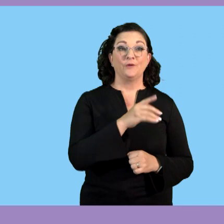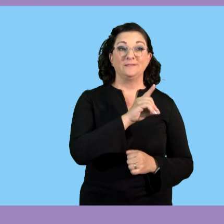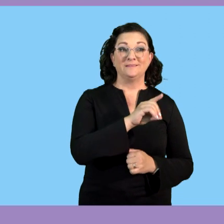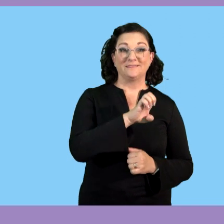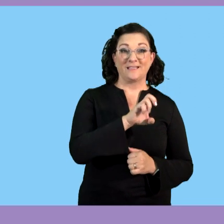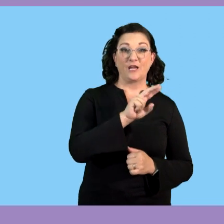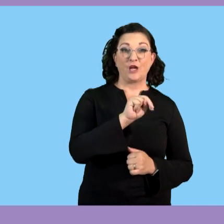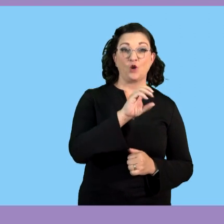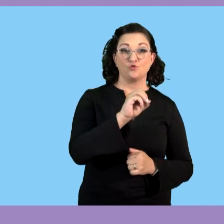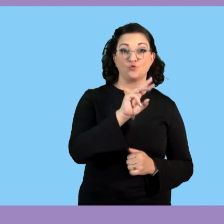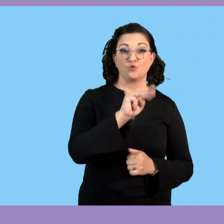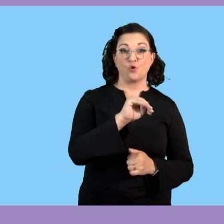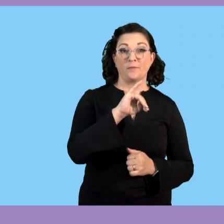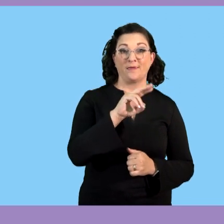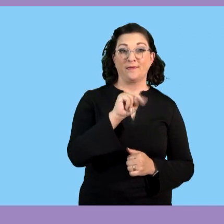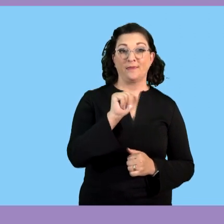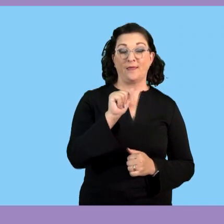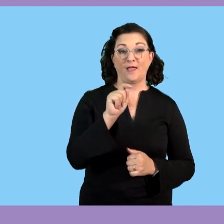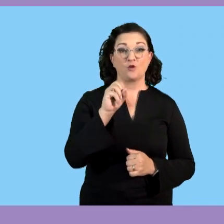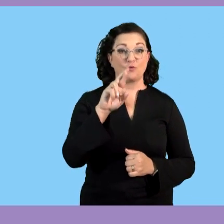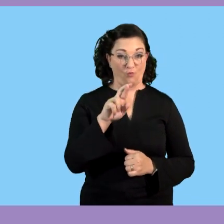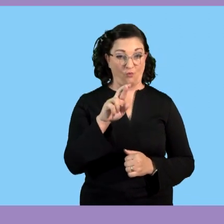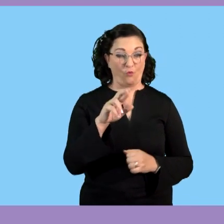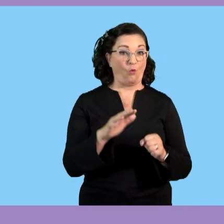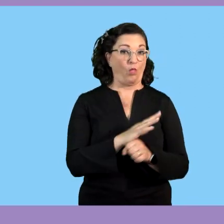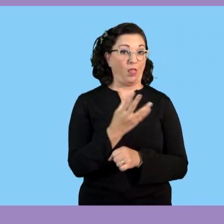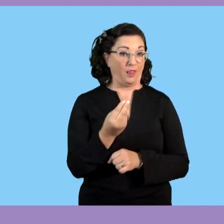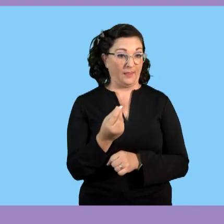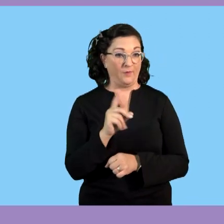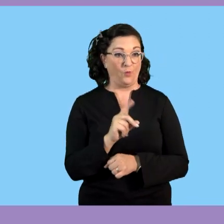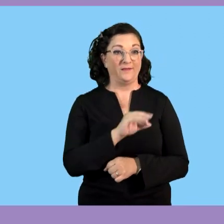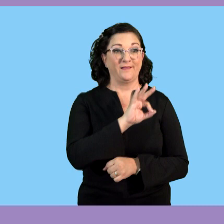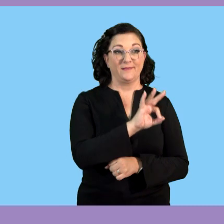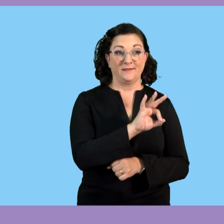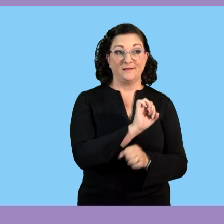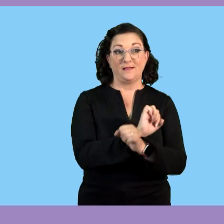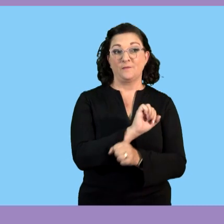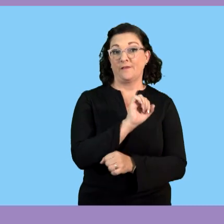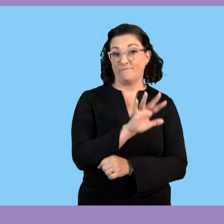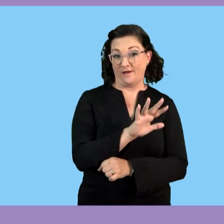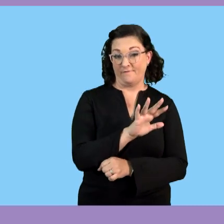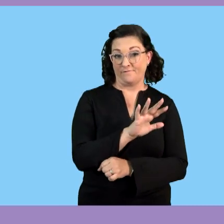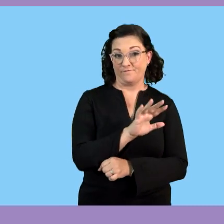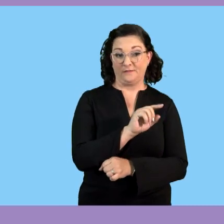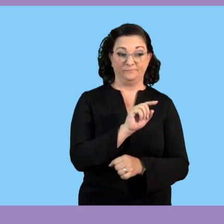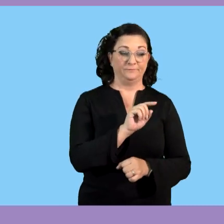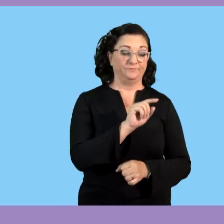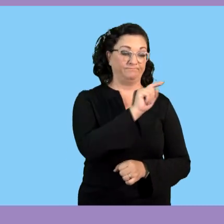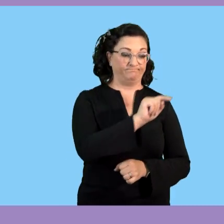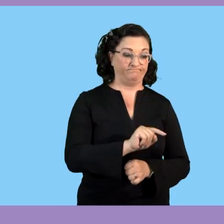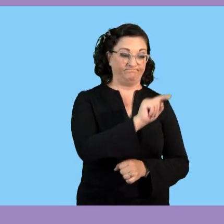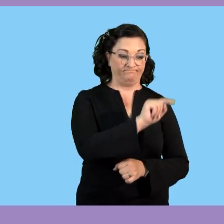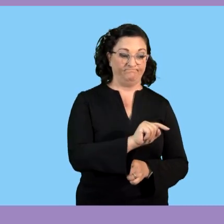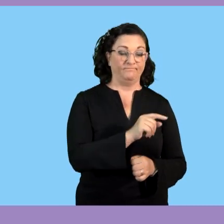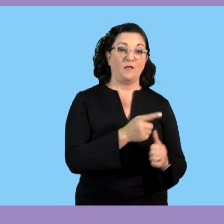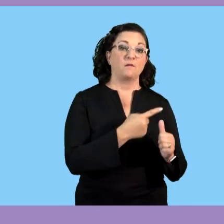Multiply the denominator with the whole number. Denominator with the whole number. So it's 3 times 5, which gives you 15.